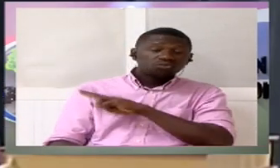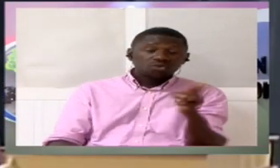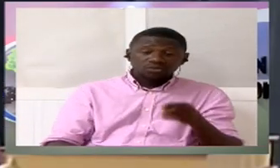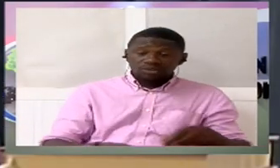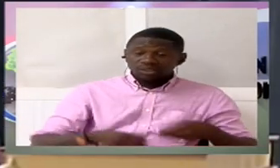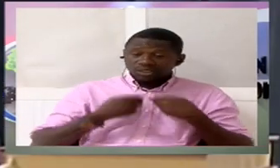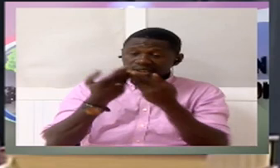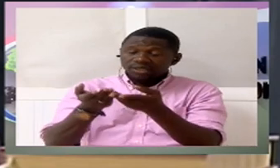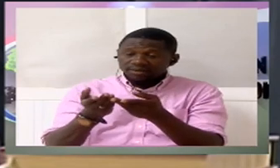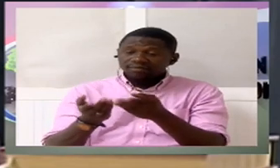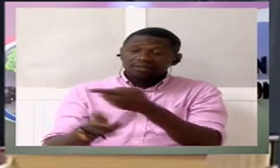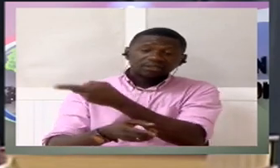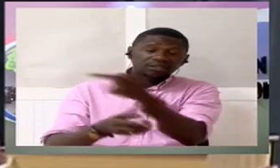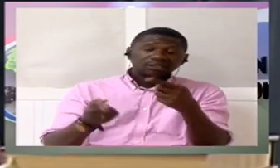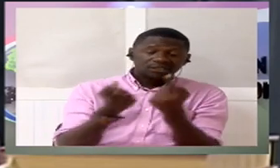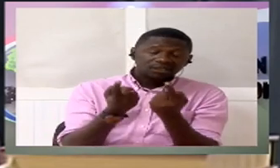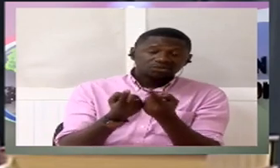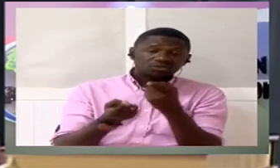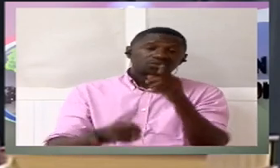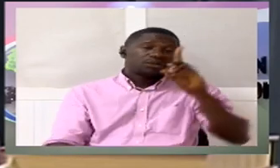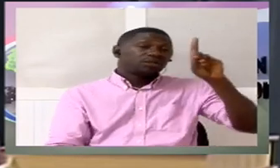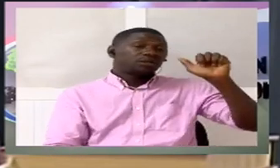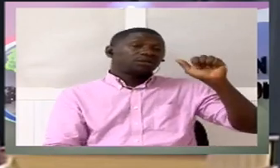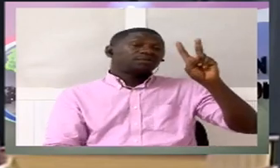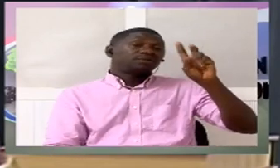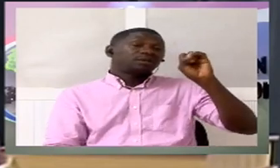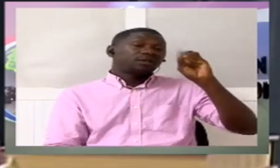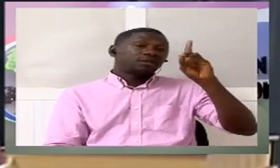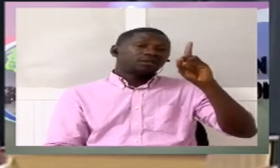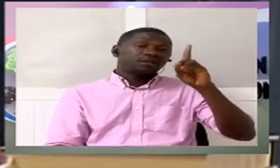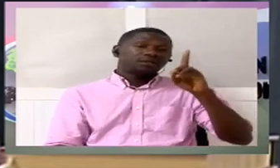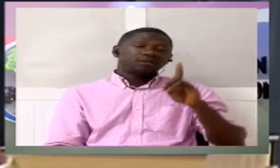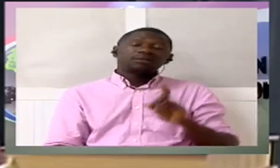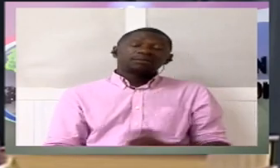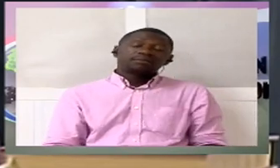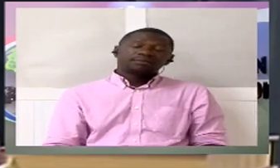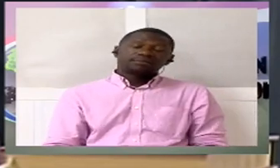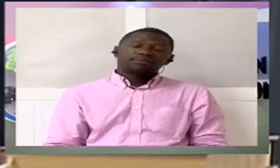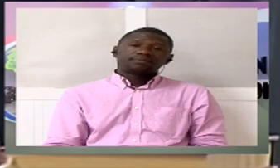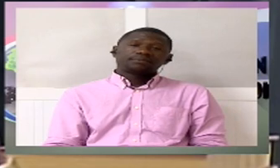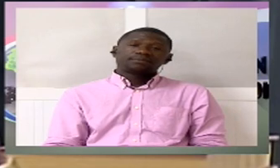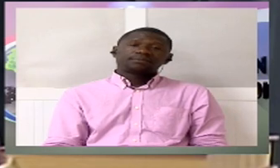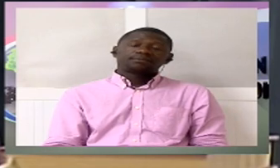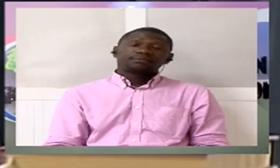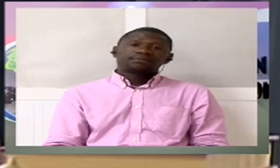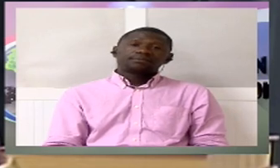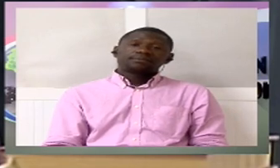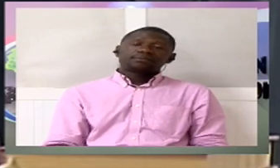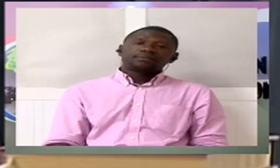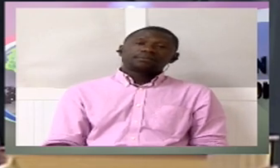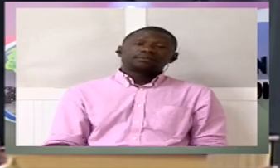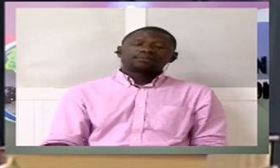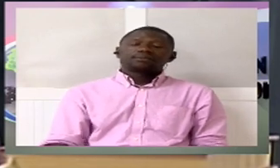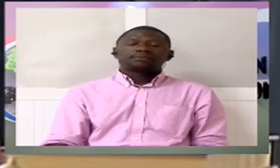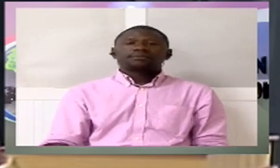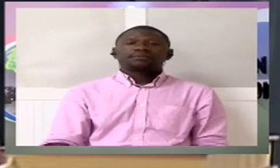Salikam, itila miroto ya mirai be baba topoto kulal nunka mutaku kasola wo tembo nimmi salikamma itama